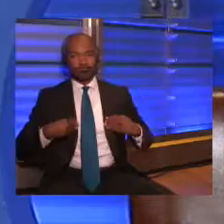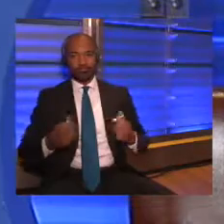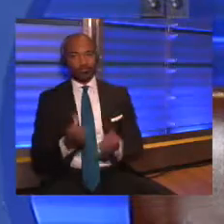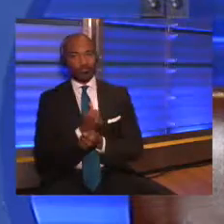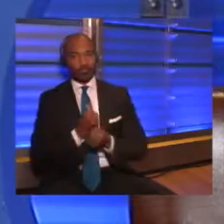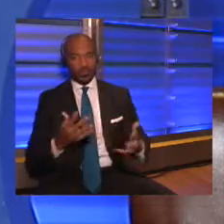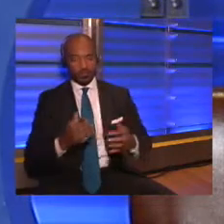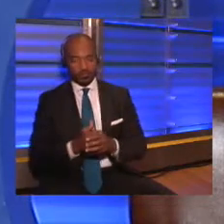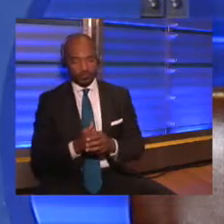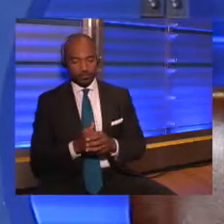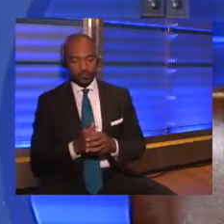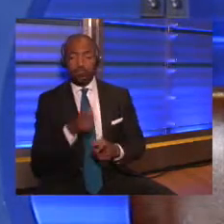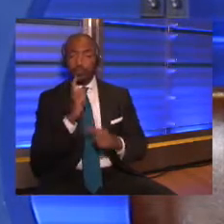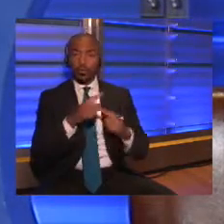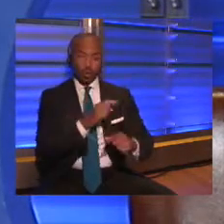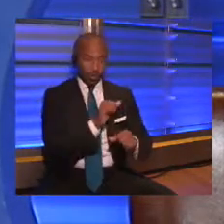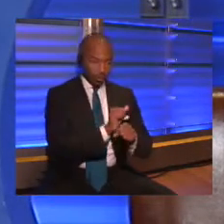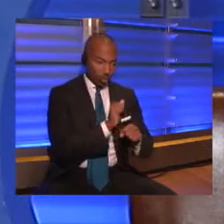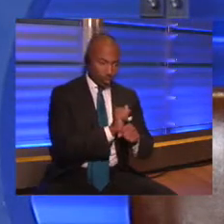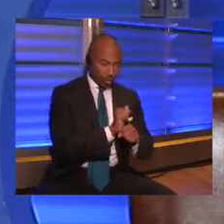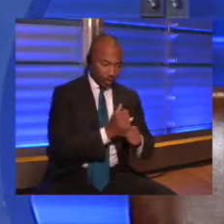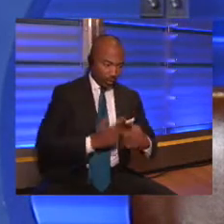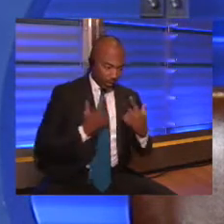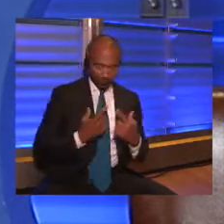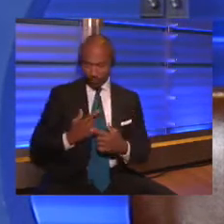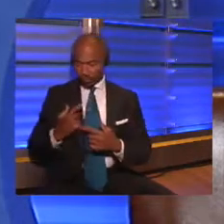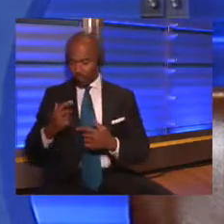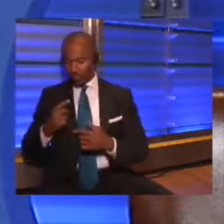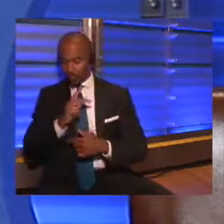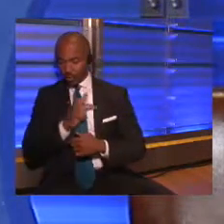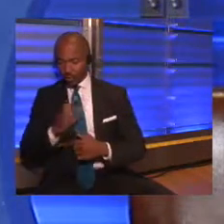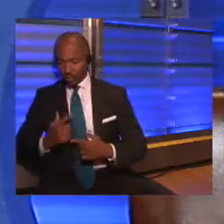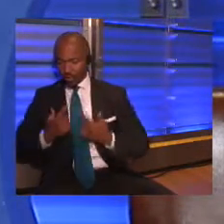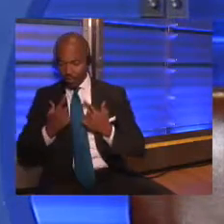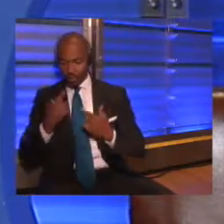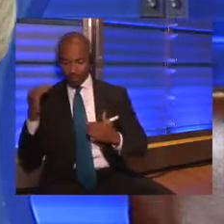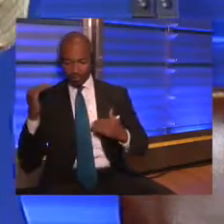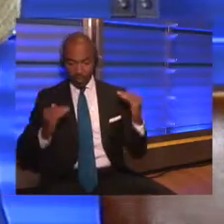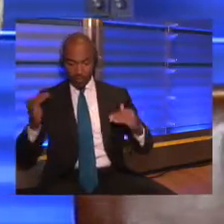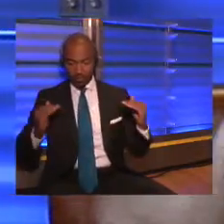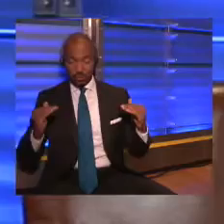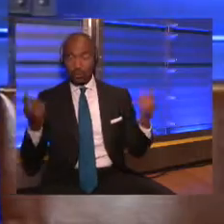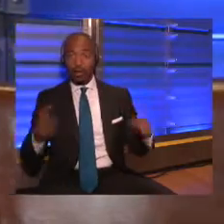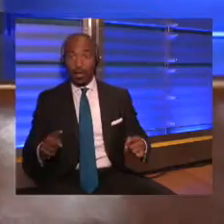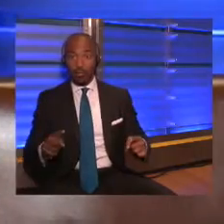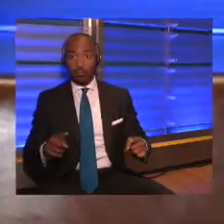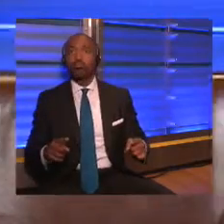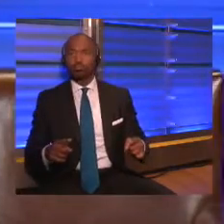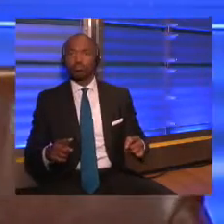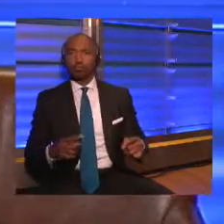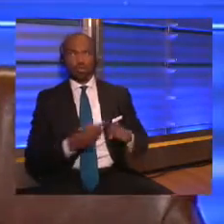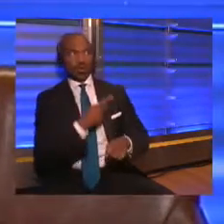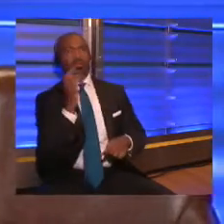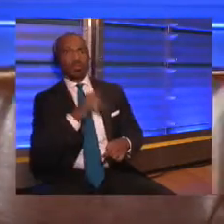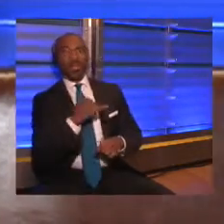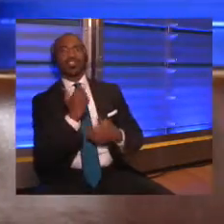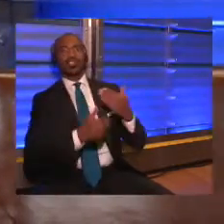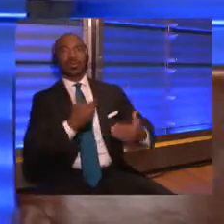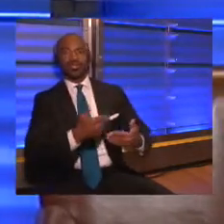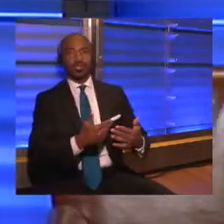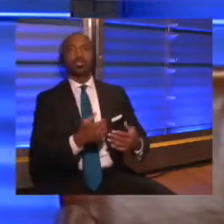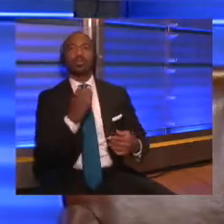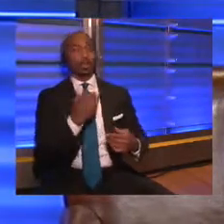have on this work-life balance emanated from this generation. Because there was work life, what I do to go to work is I work. And then there is